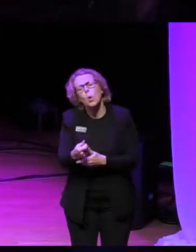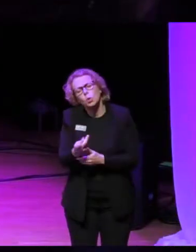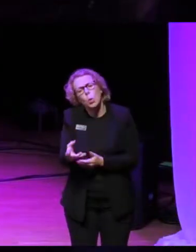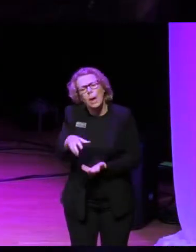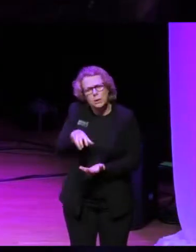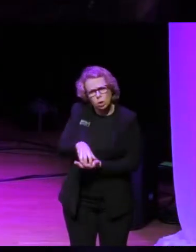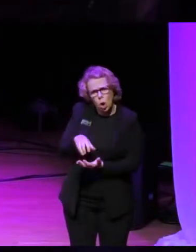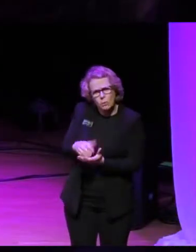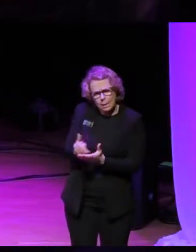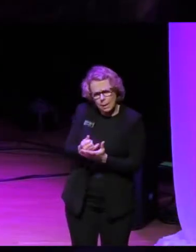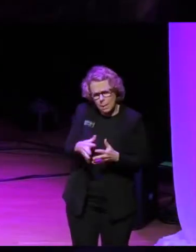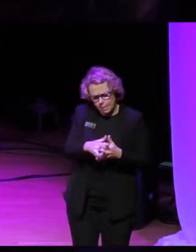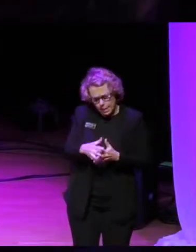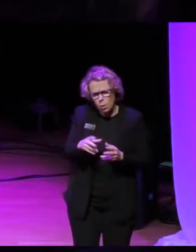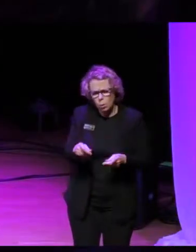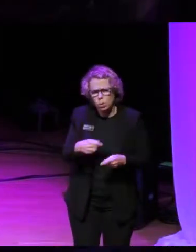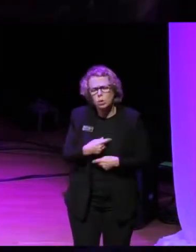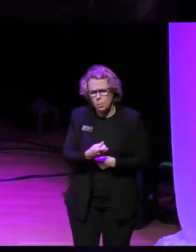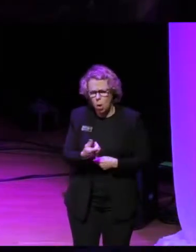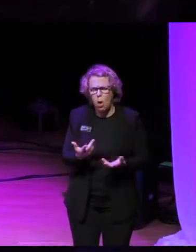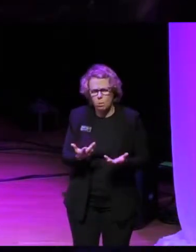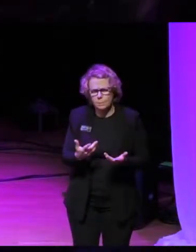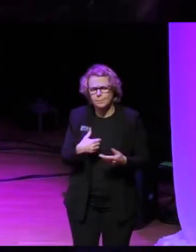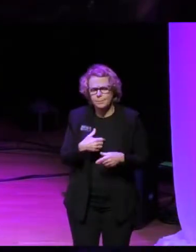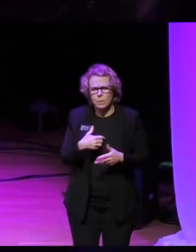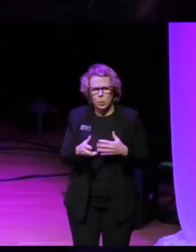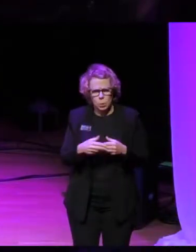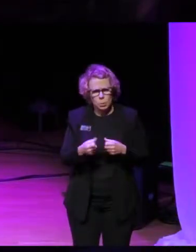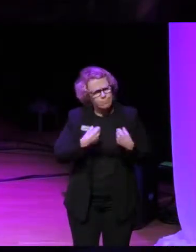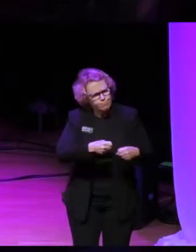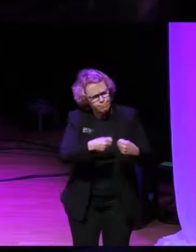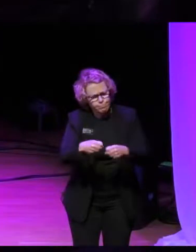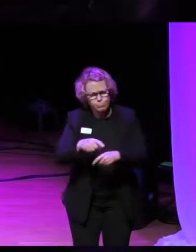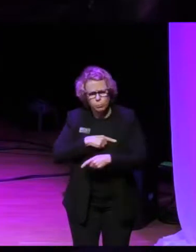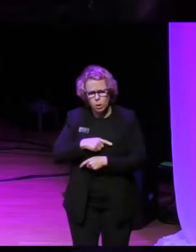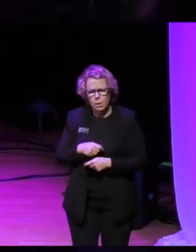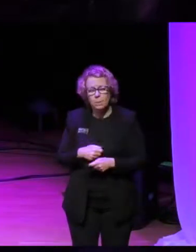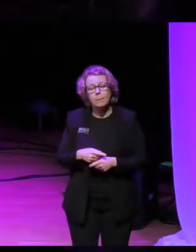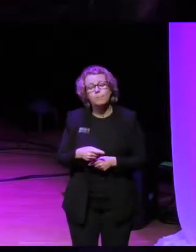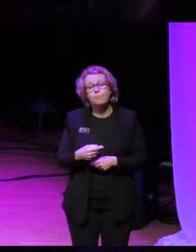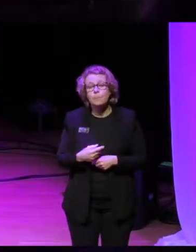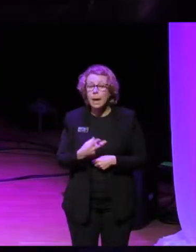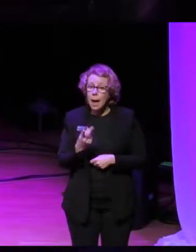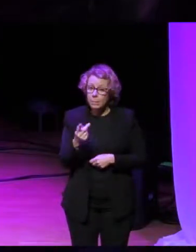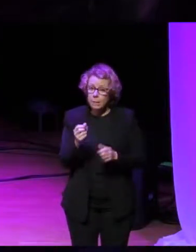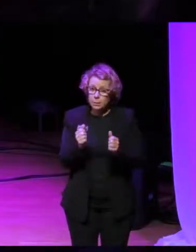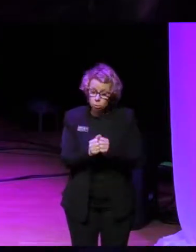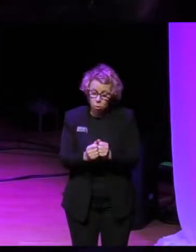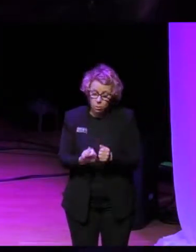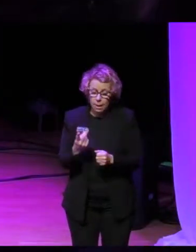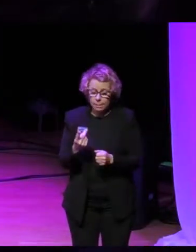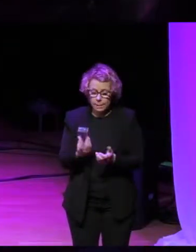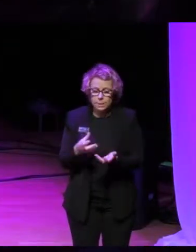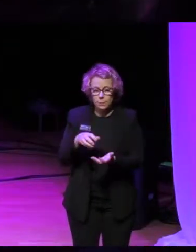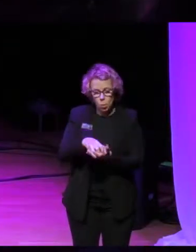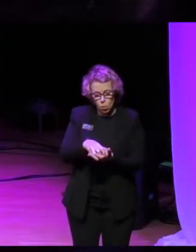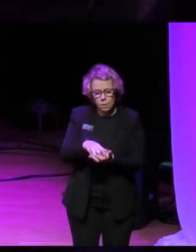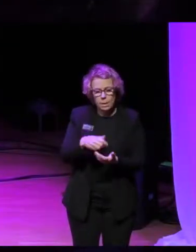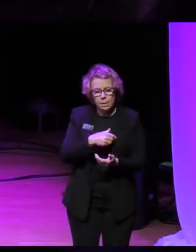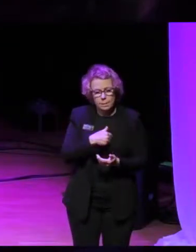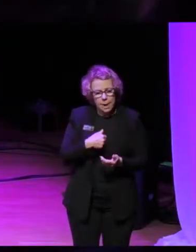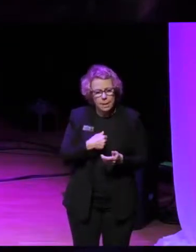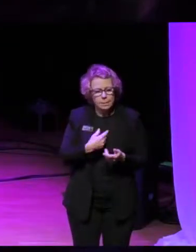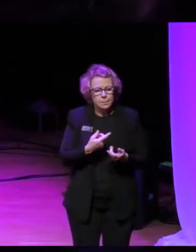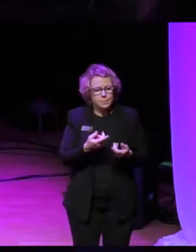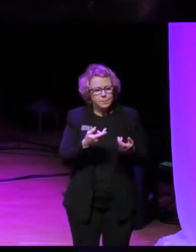no shortage of litigation on the travel ban. Another case that I want to mention briefly is a lawsuit that we brought this